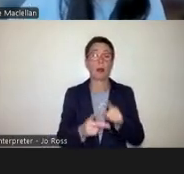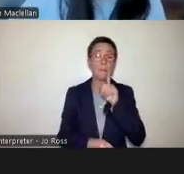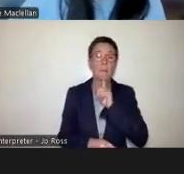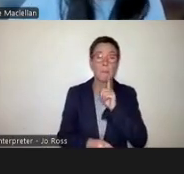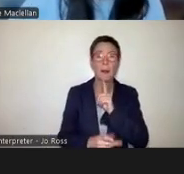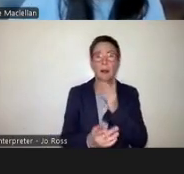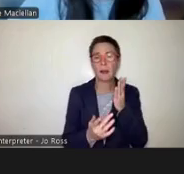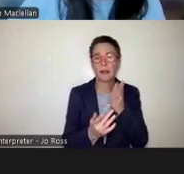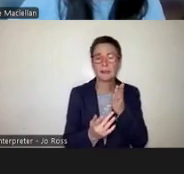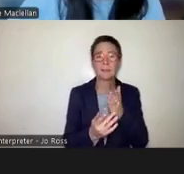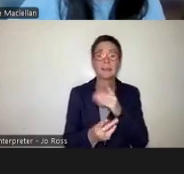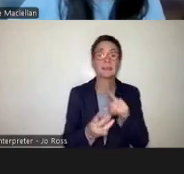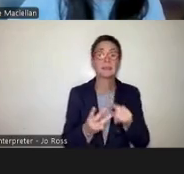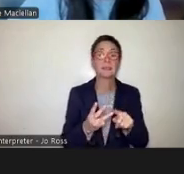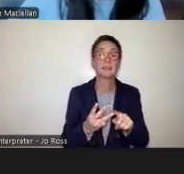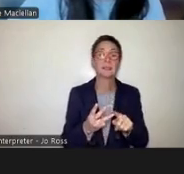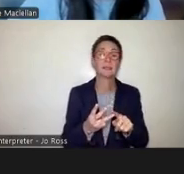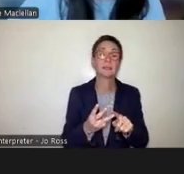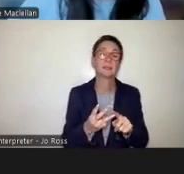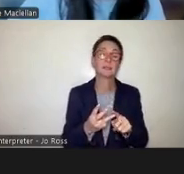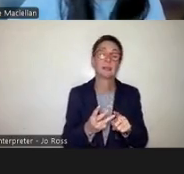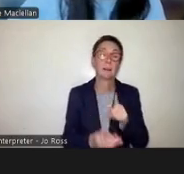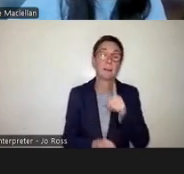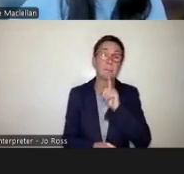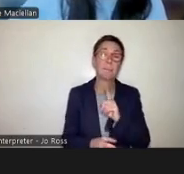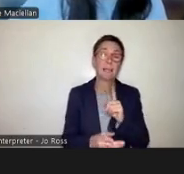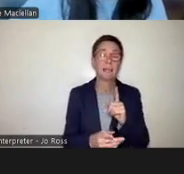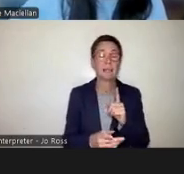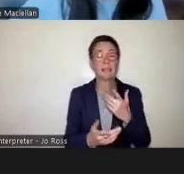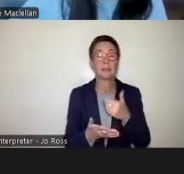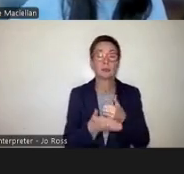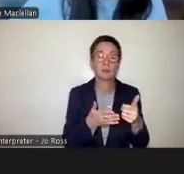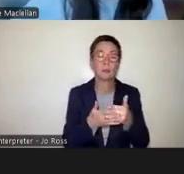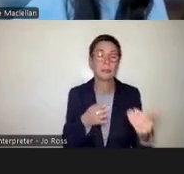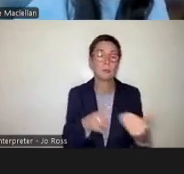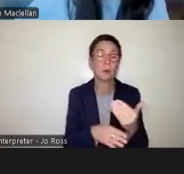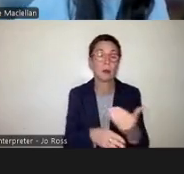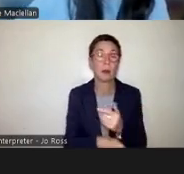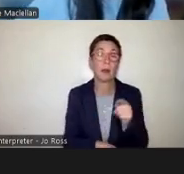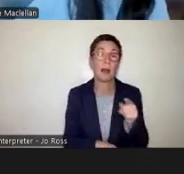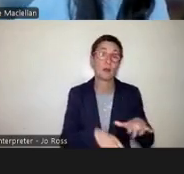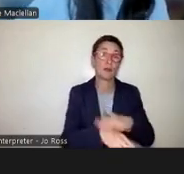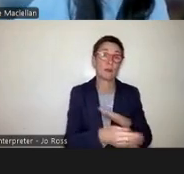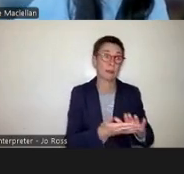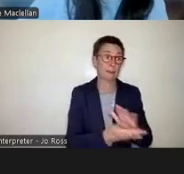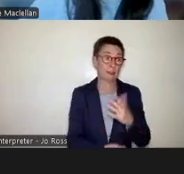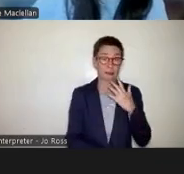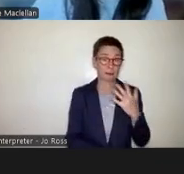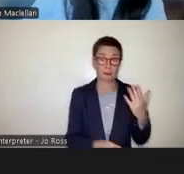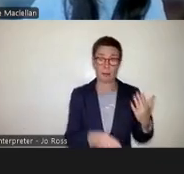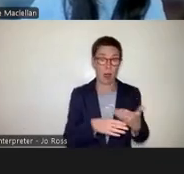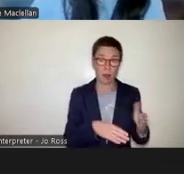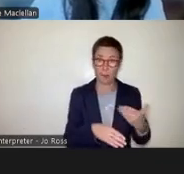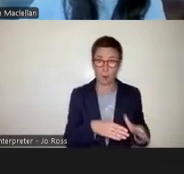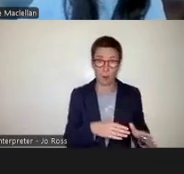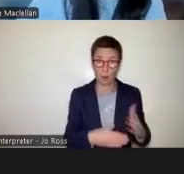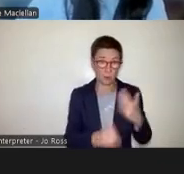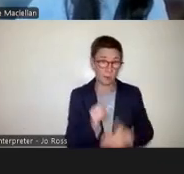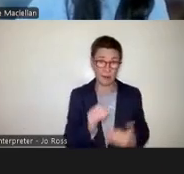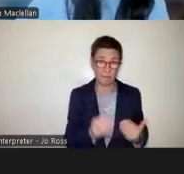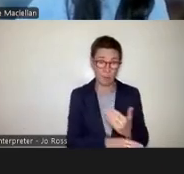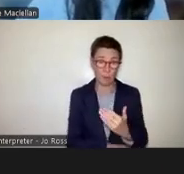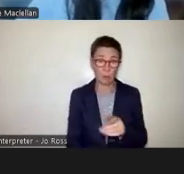intermediate, pink is semi-routine or routine worker, and green is never worked or long-term unemployed. So you can see the difference